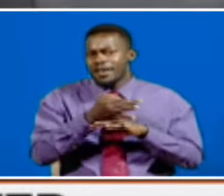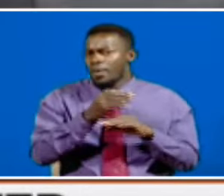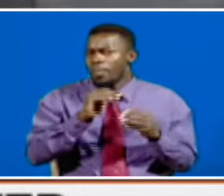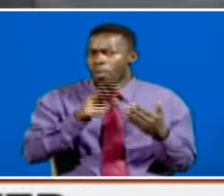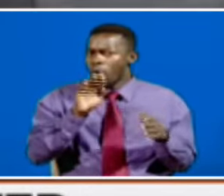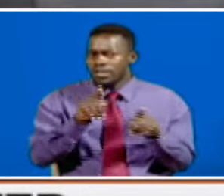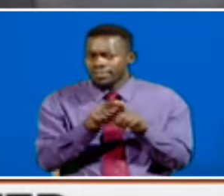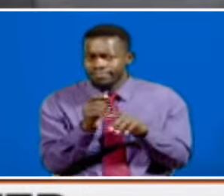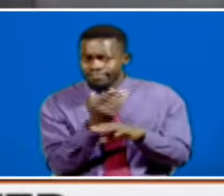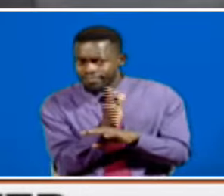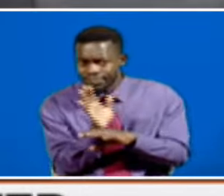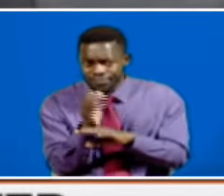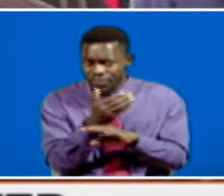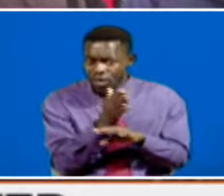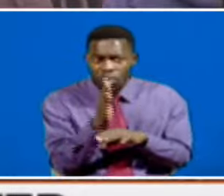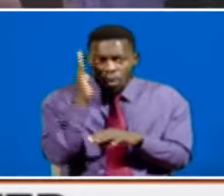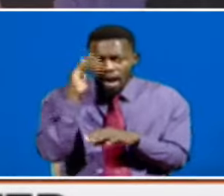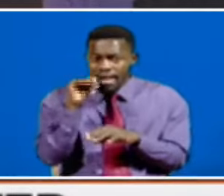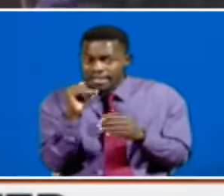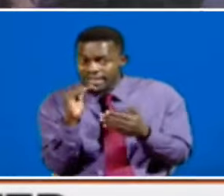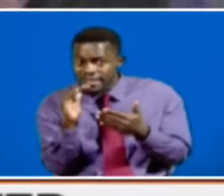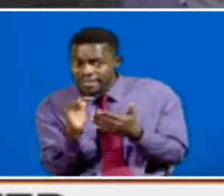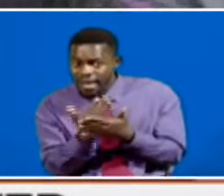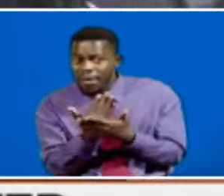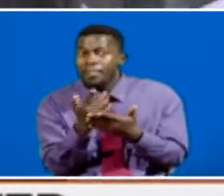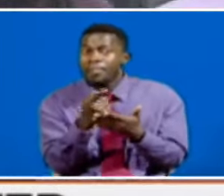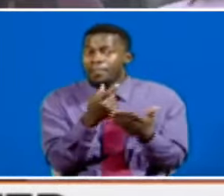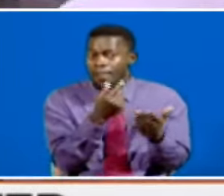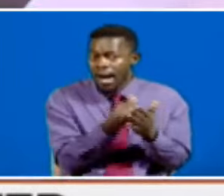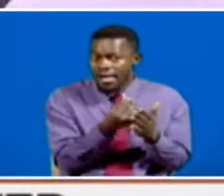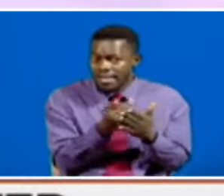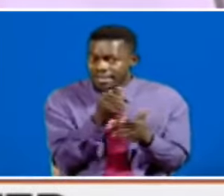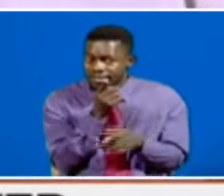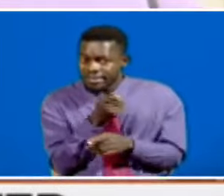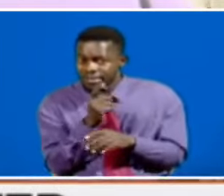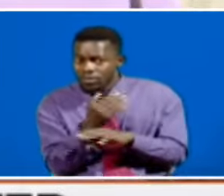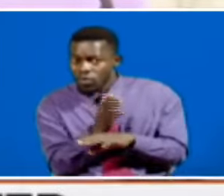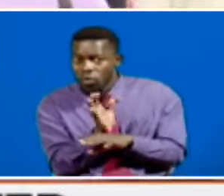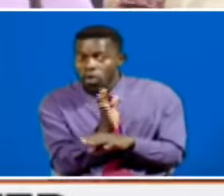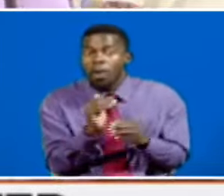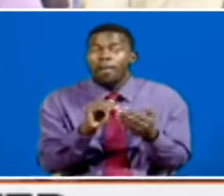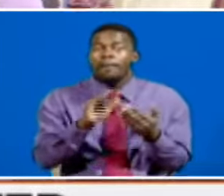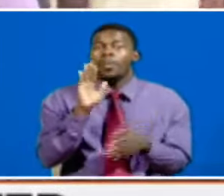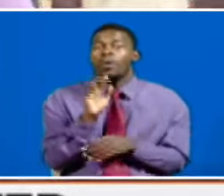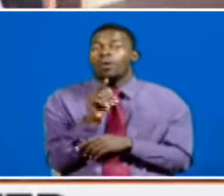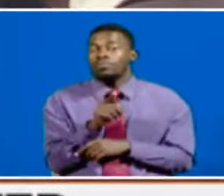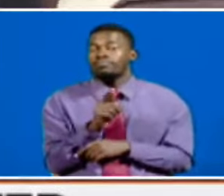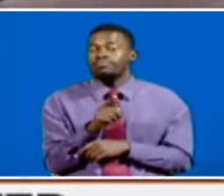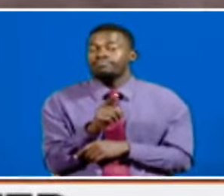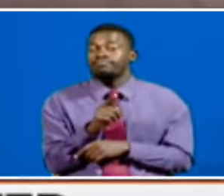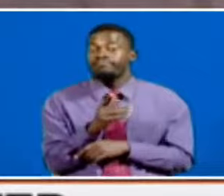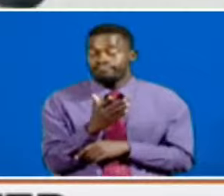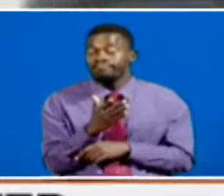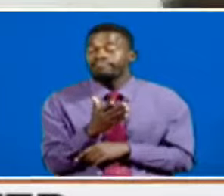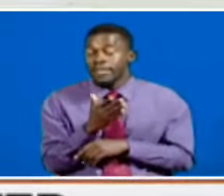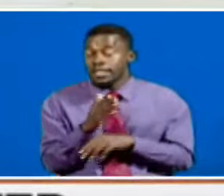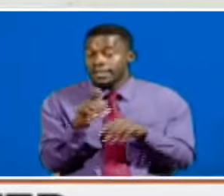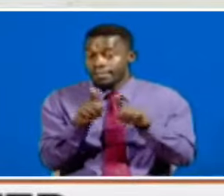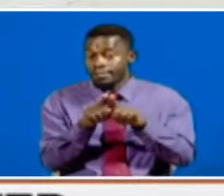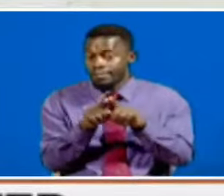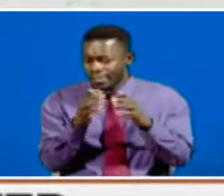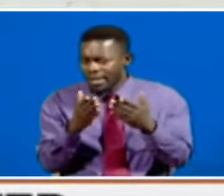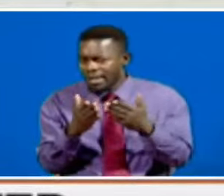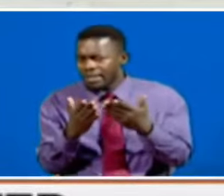said to be unreasonably big, with a focus on agriculture, which remains a core pillar for the realization of the